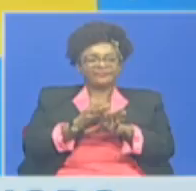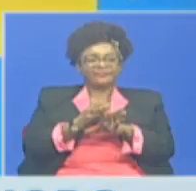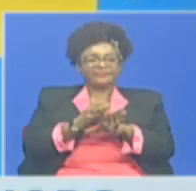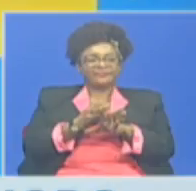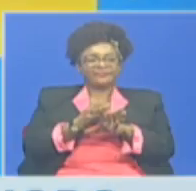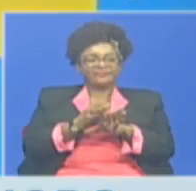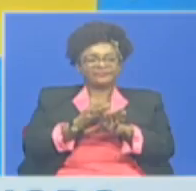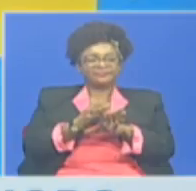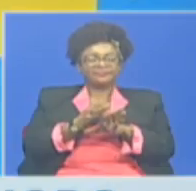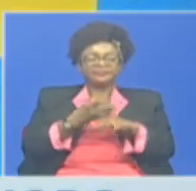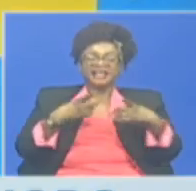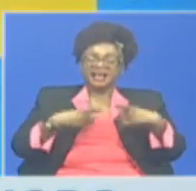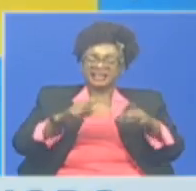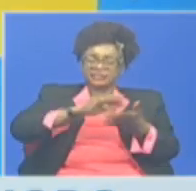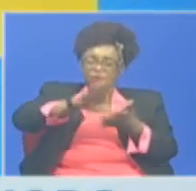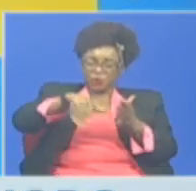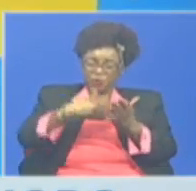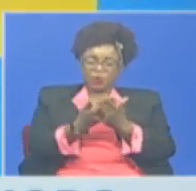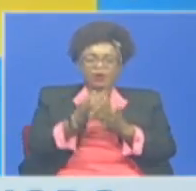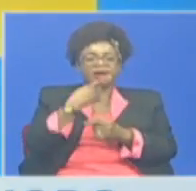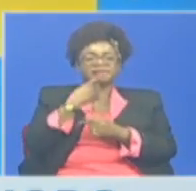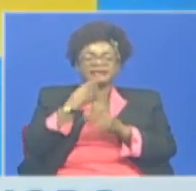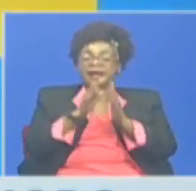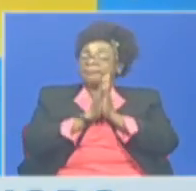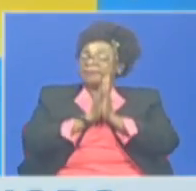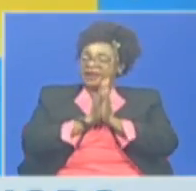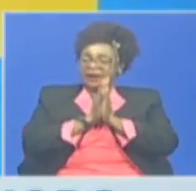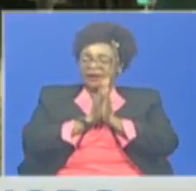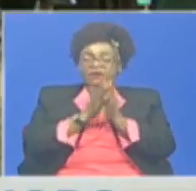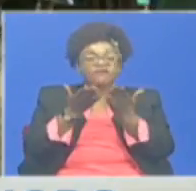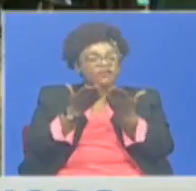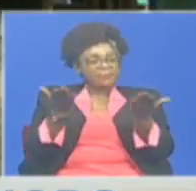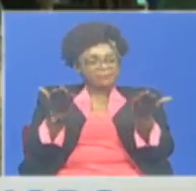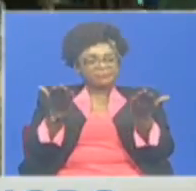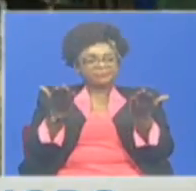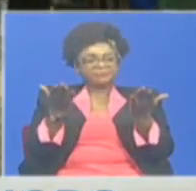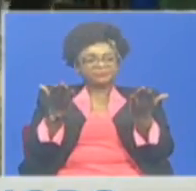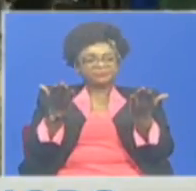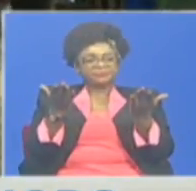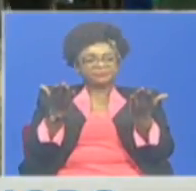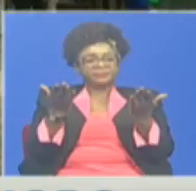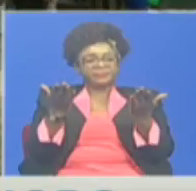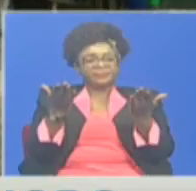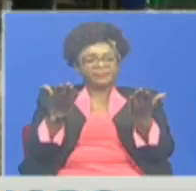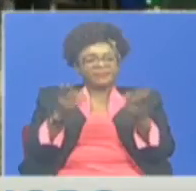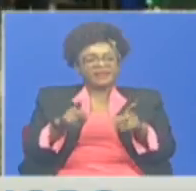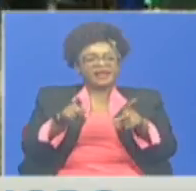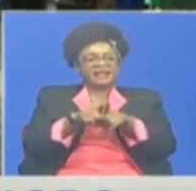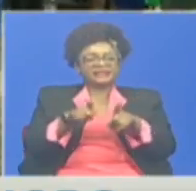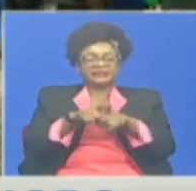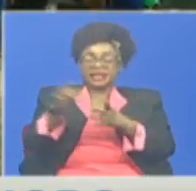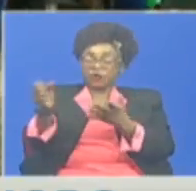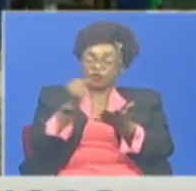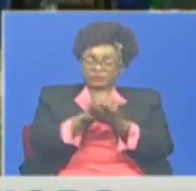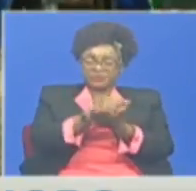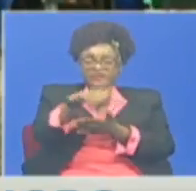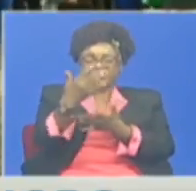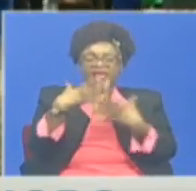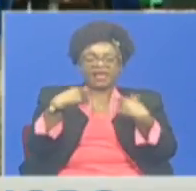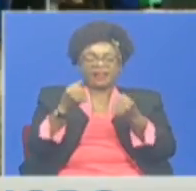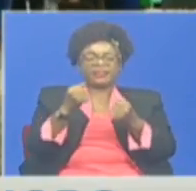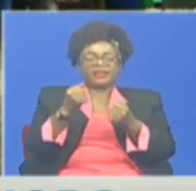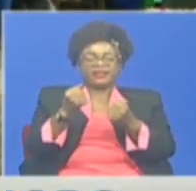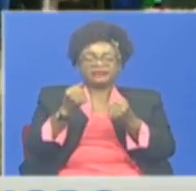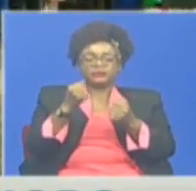those heroes and even say a prayer for them. While they wait for the recruitment of other healthcare workers to help in the fight,